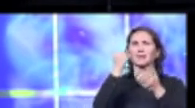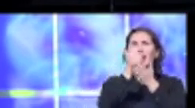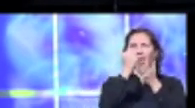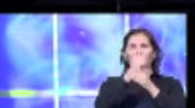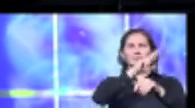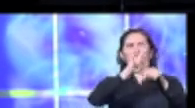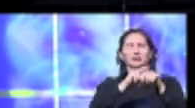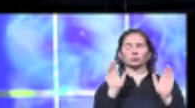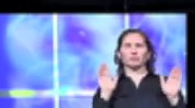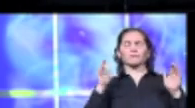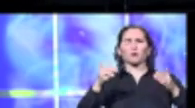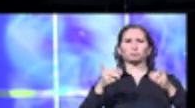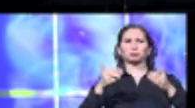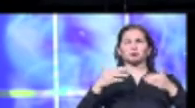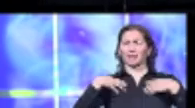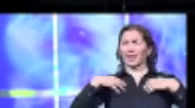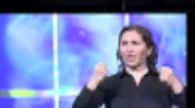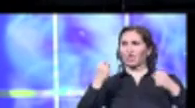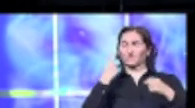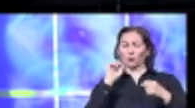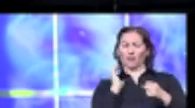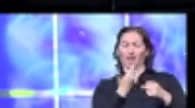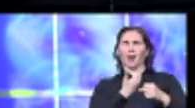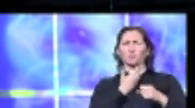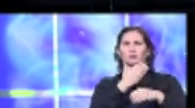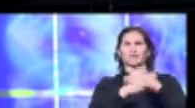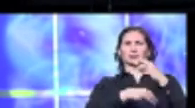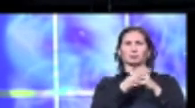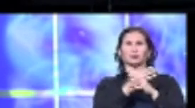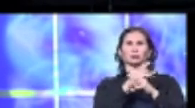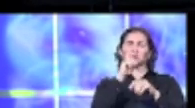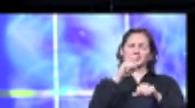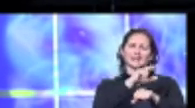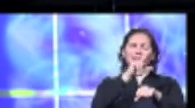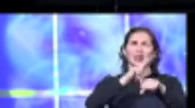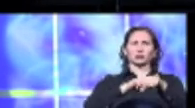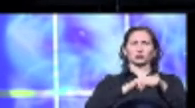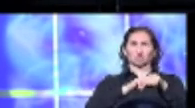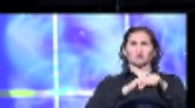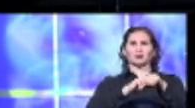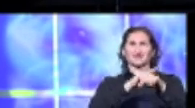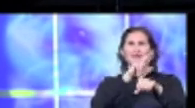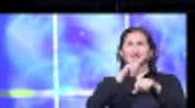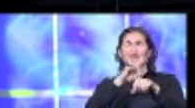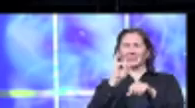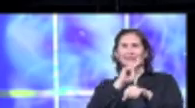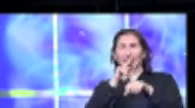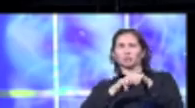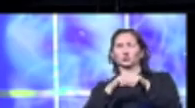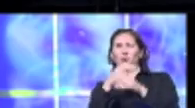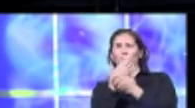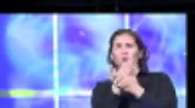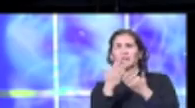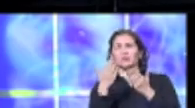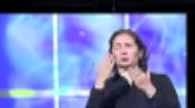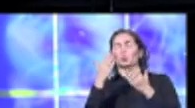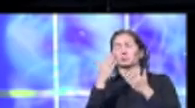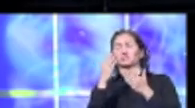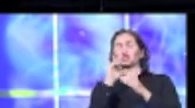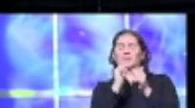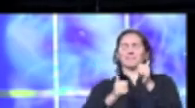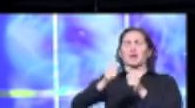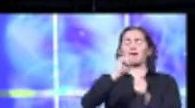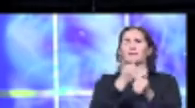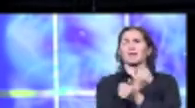That health of the nation is, in fact, the national natural resource, that it goes beyond everything else. For without